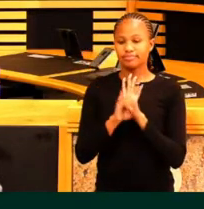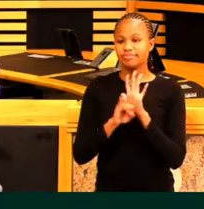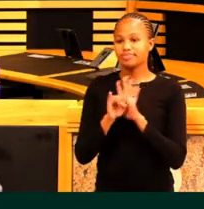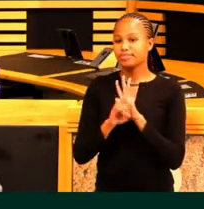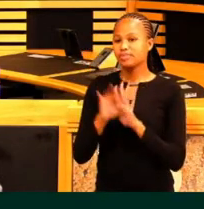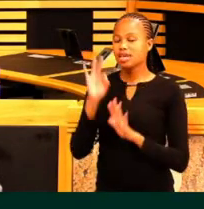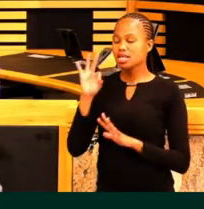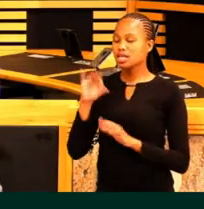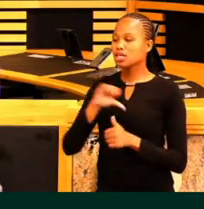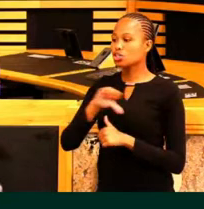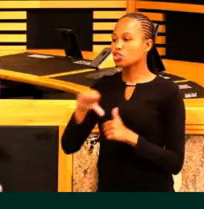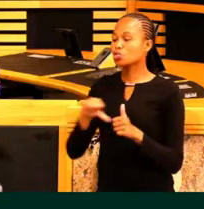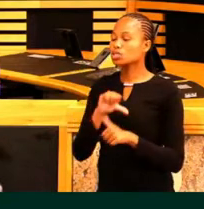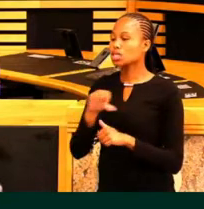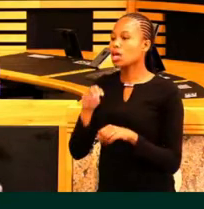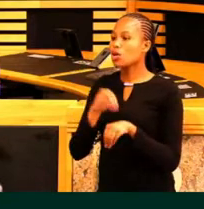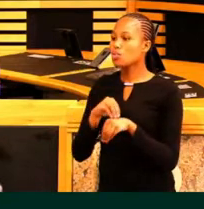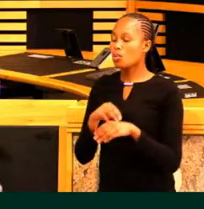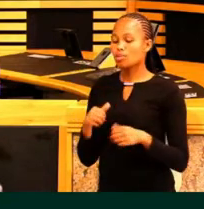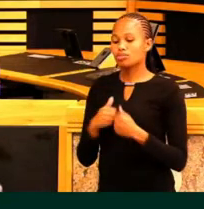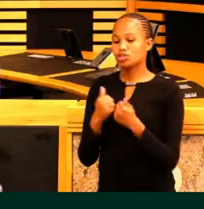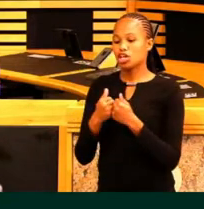problems that actually abandonment